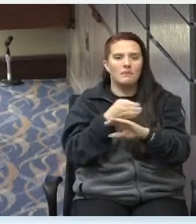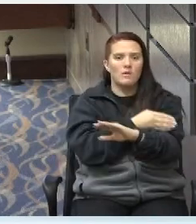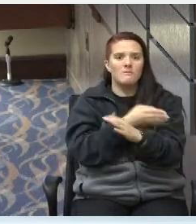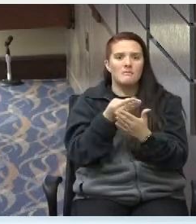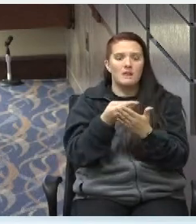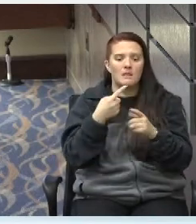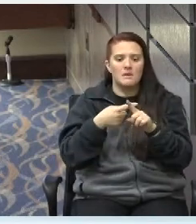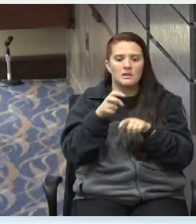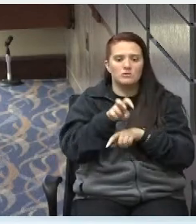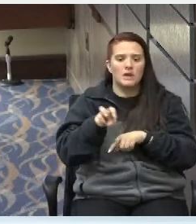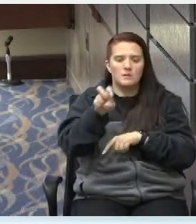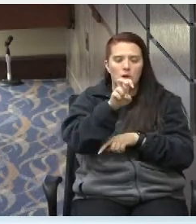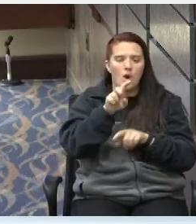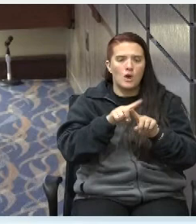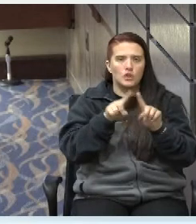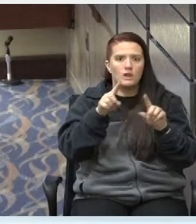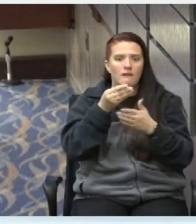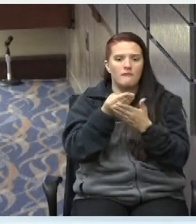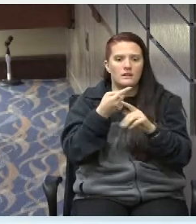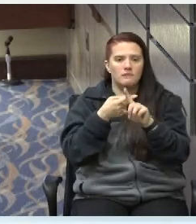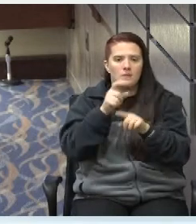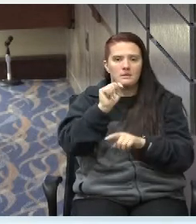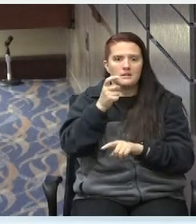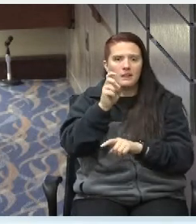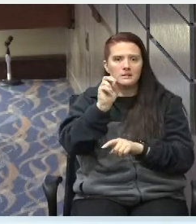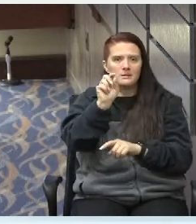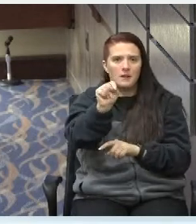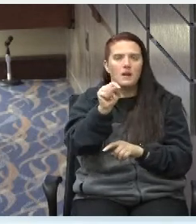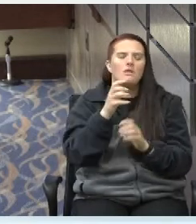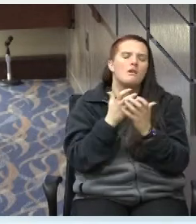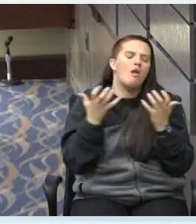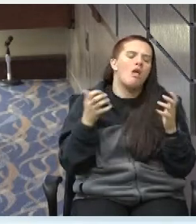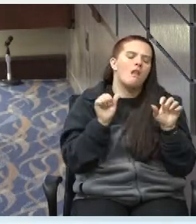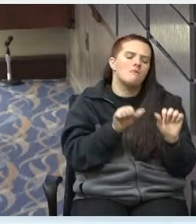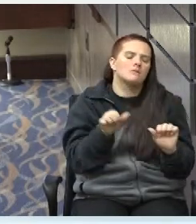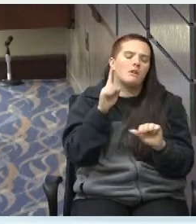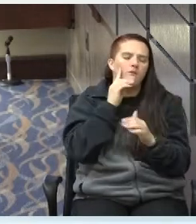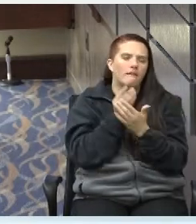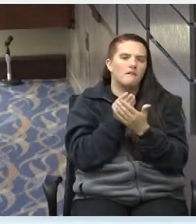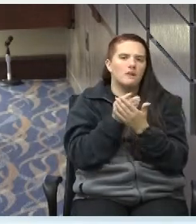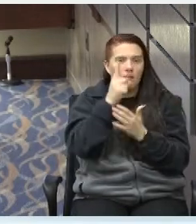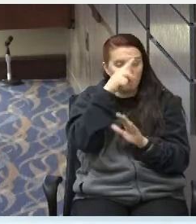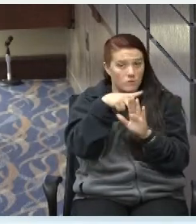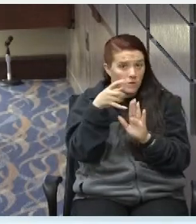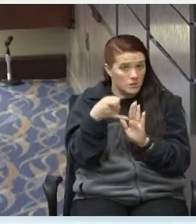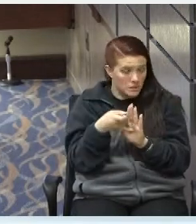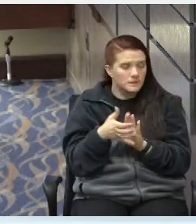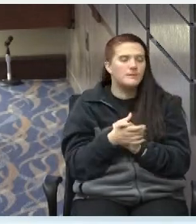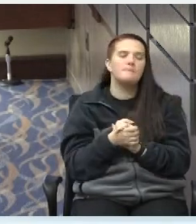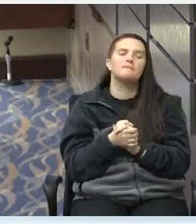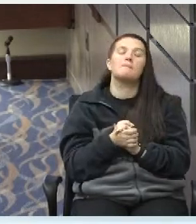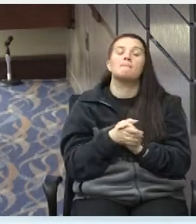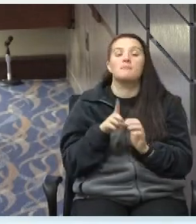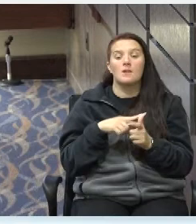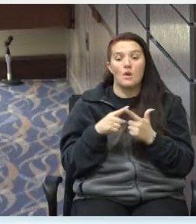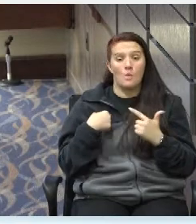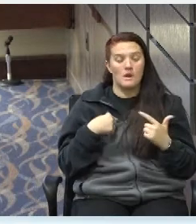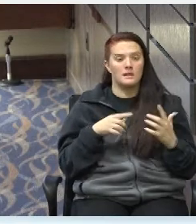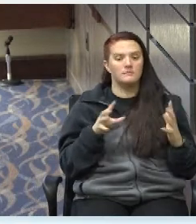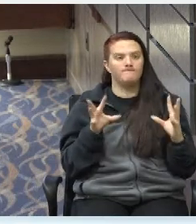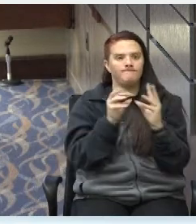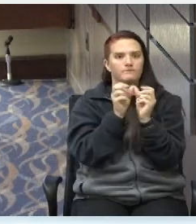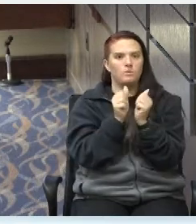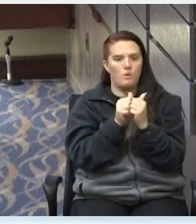transportation alternative funds from TxDOT. So there's a lot of possibilities for funding for projects. And then we meet with the neighborhood